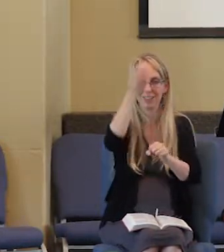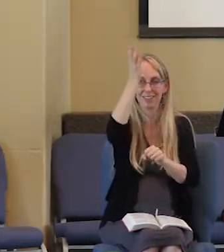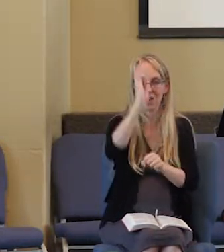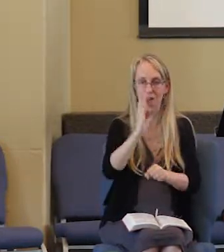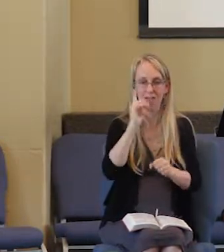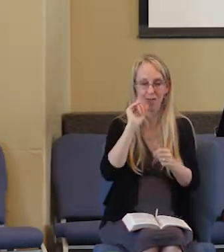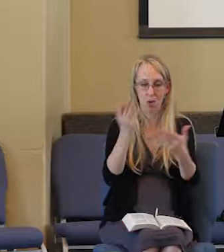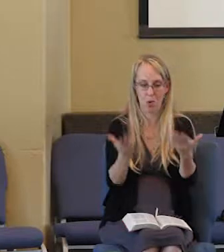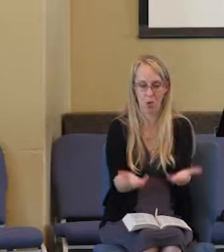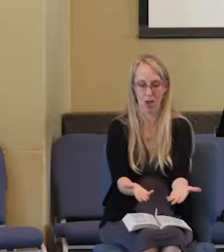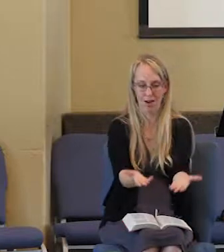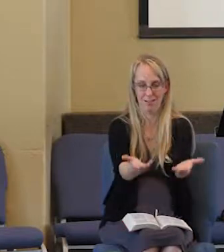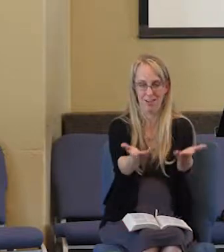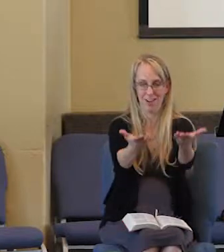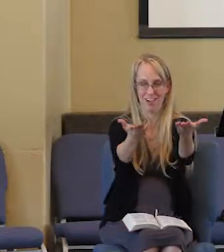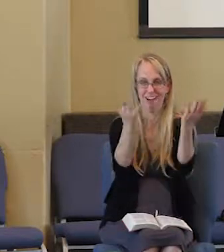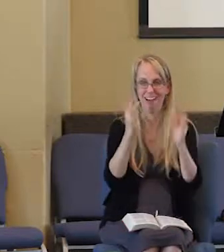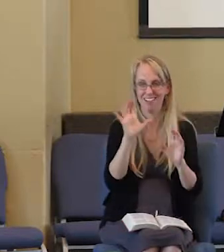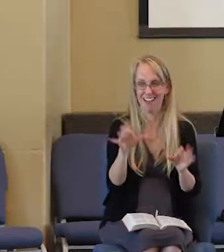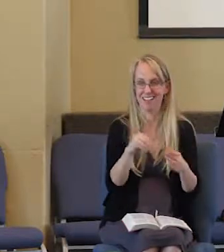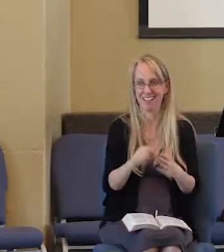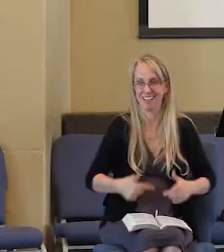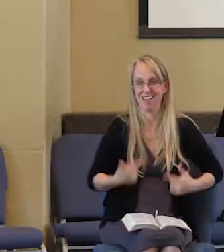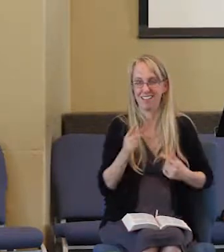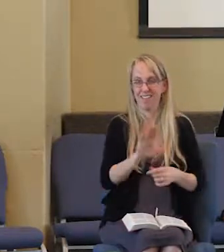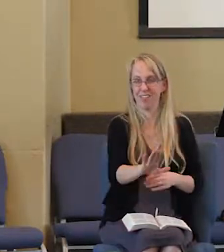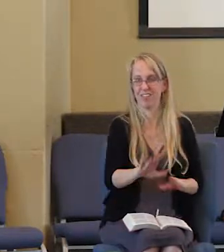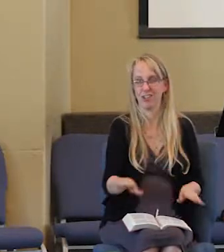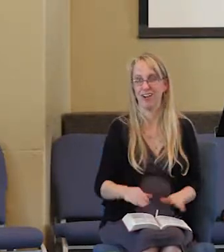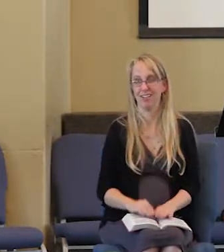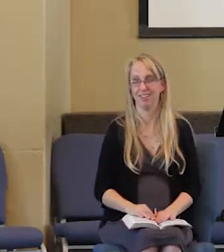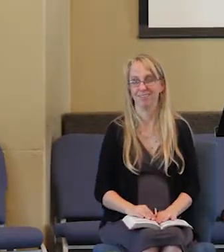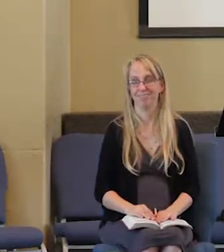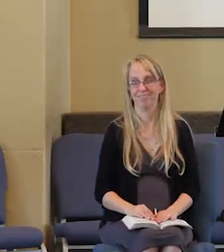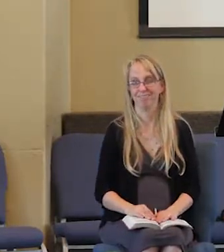God for what God does in the life of your child.